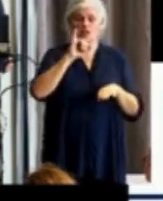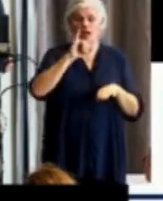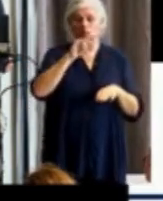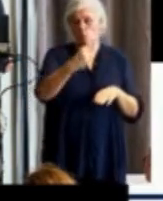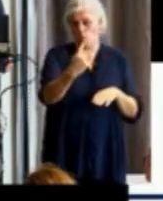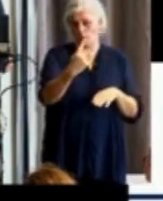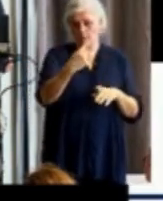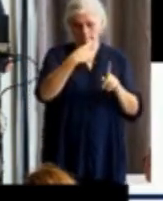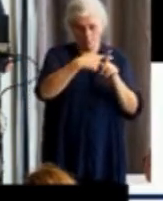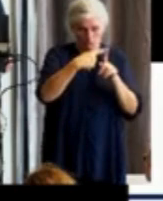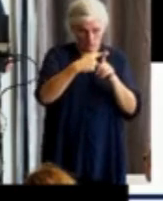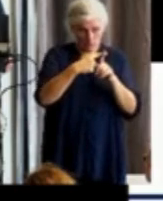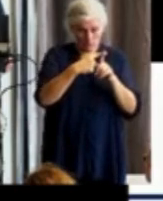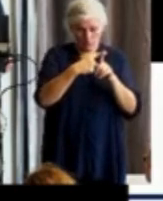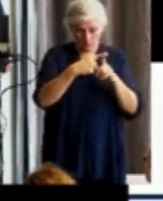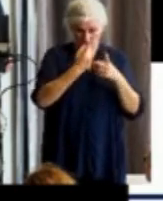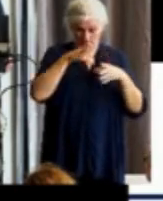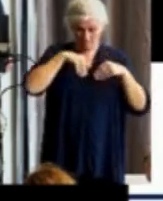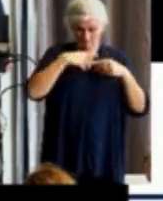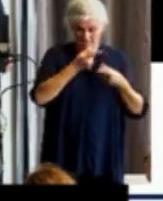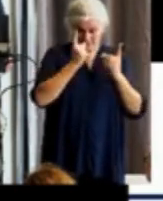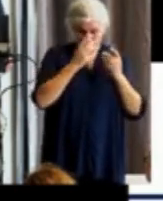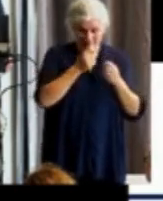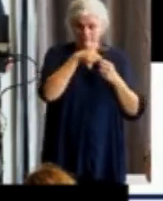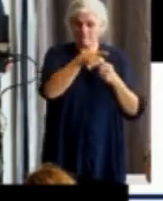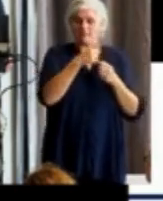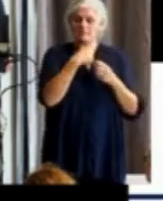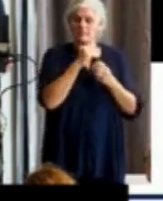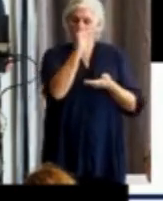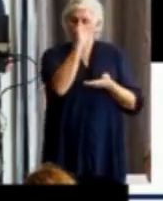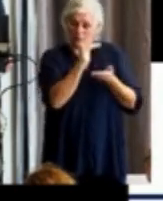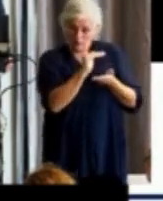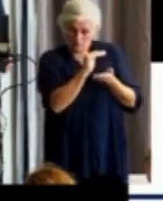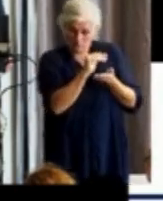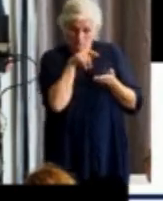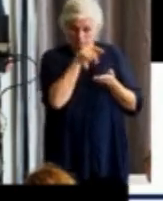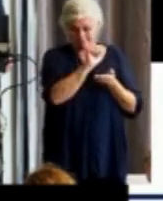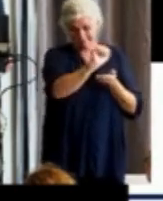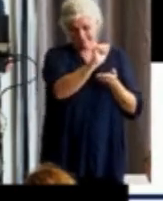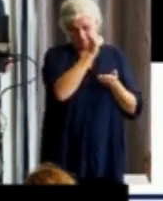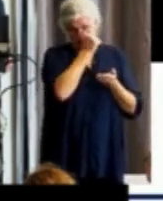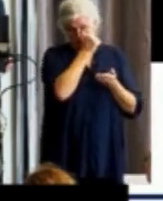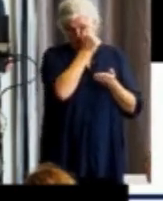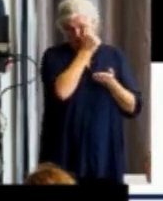positive, or who were LGI1 positive, had a slight reduction in